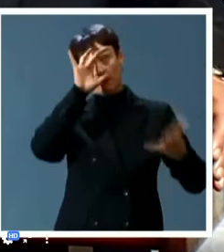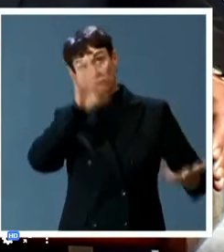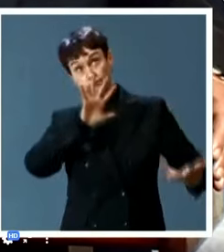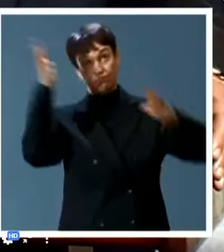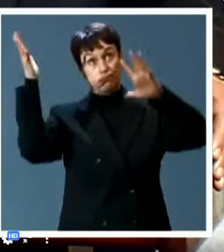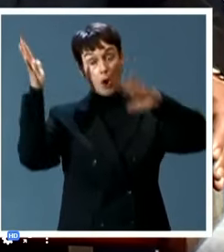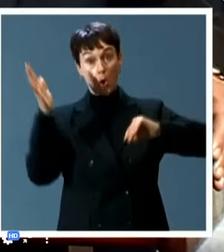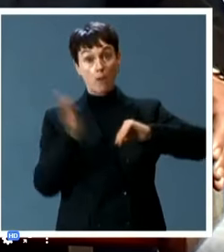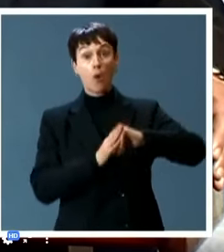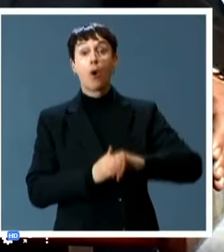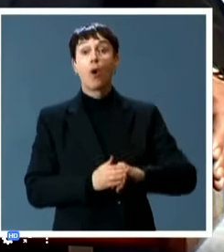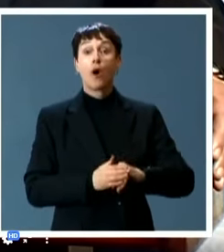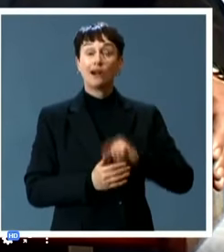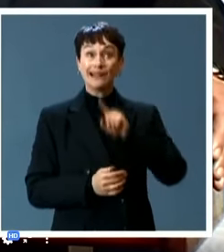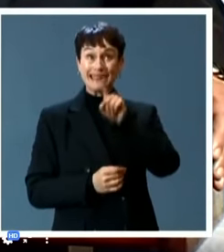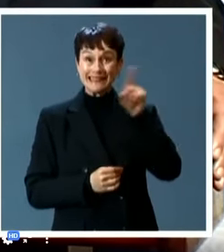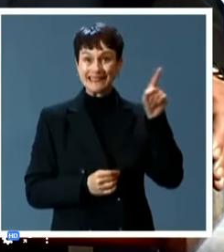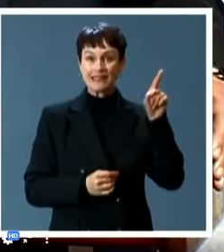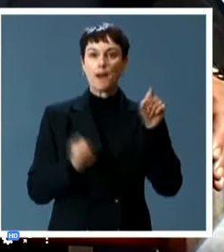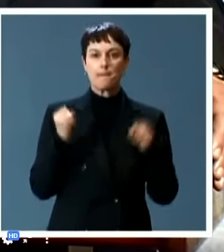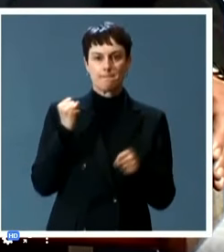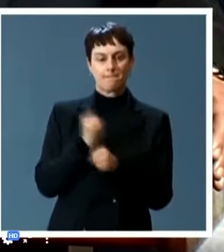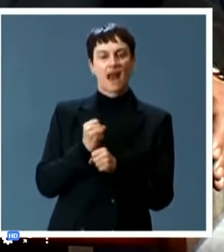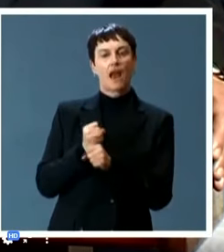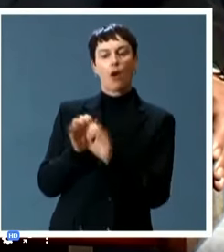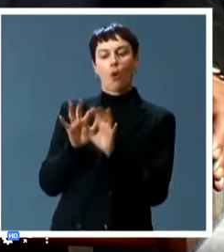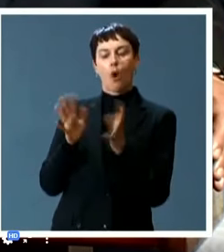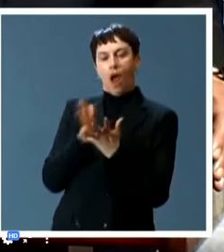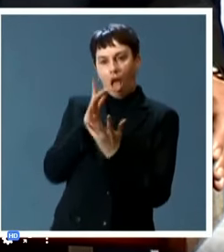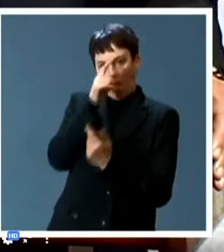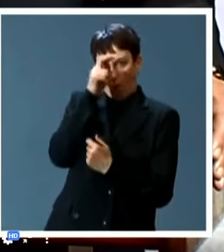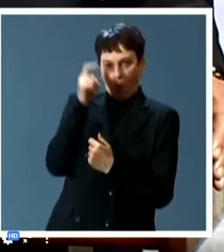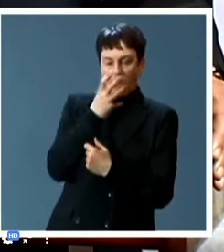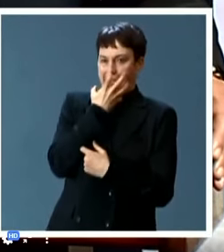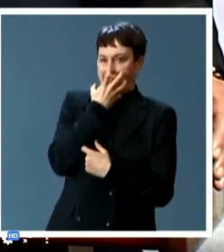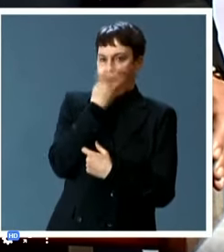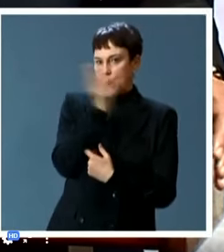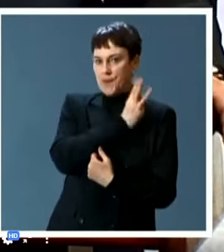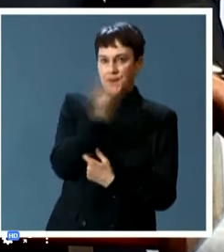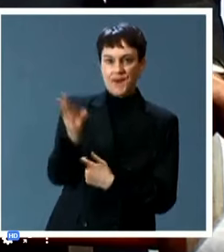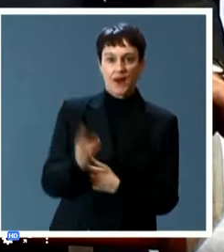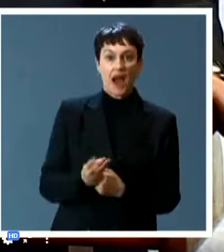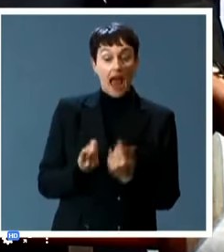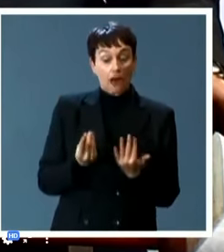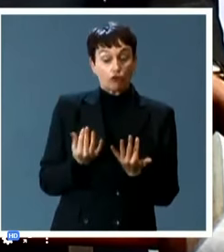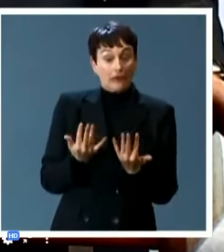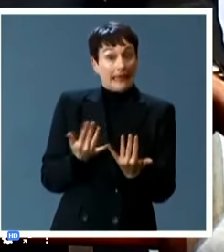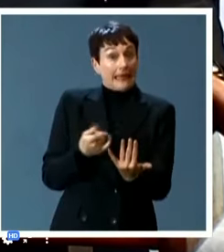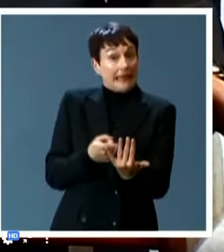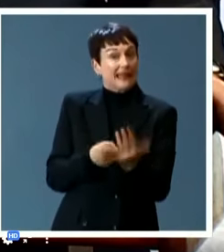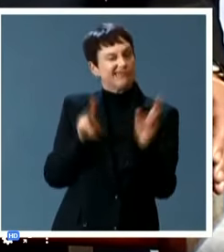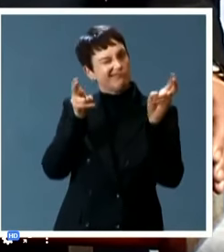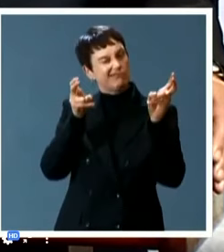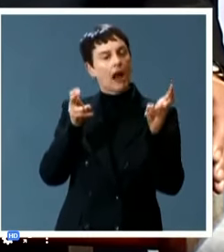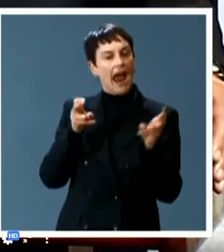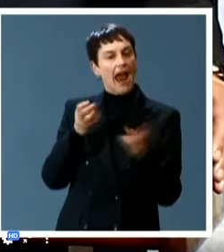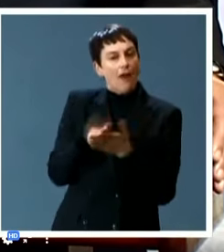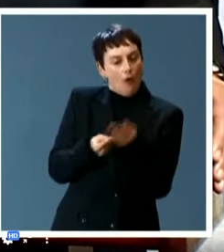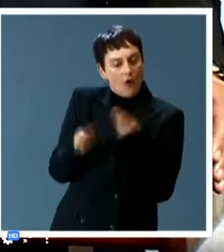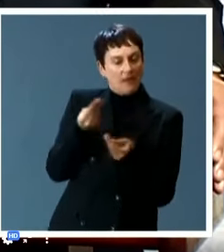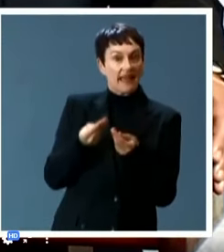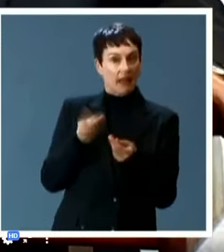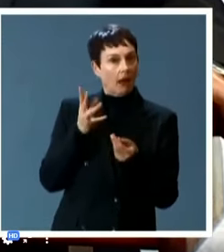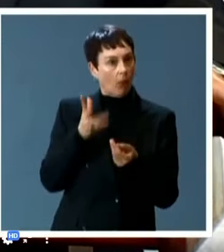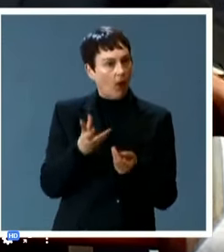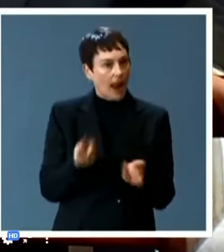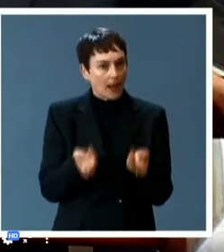to contribute to global heating. The green economy will be a new source of prosperity and employment. But